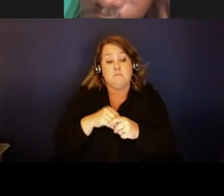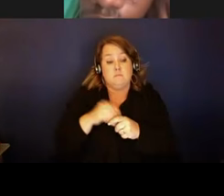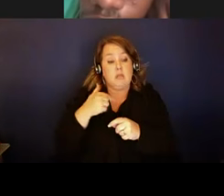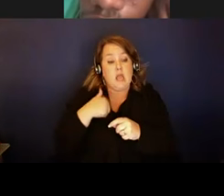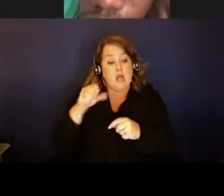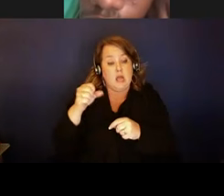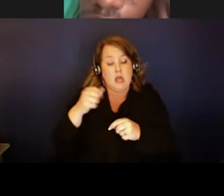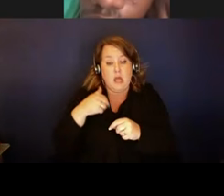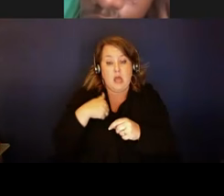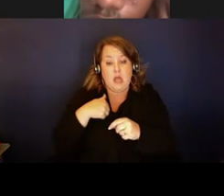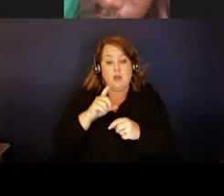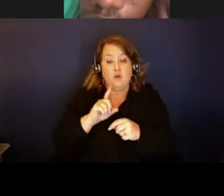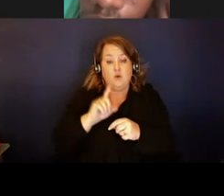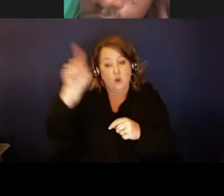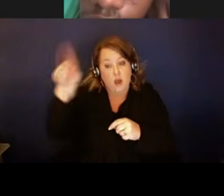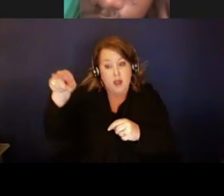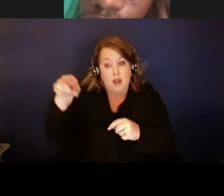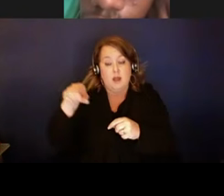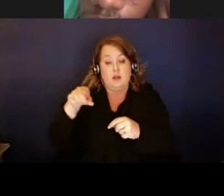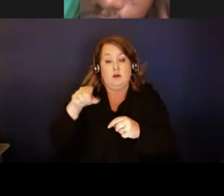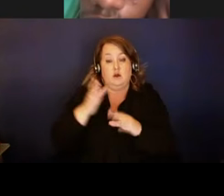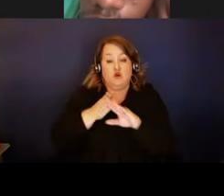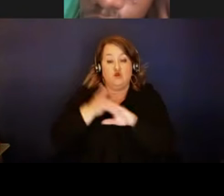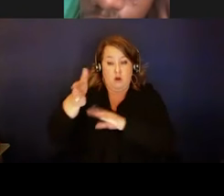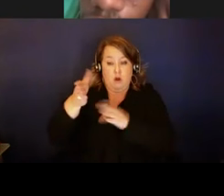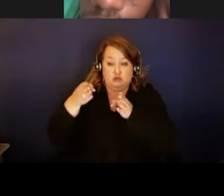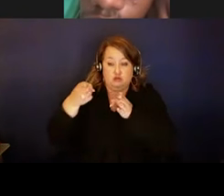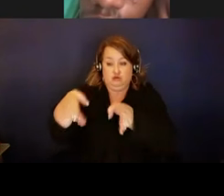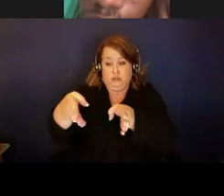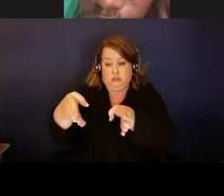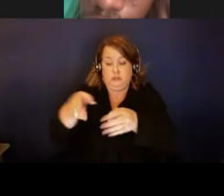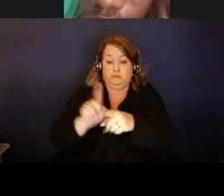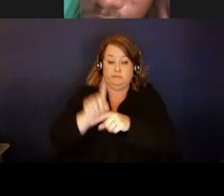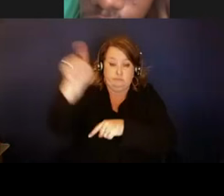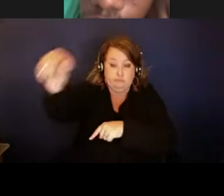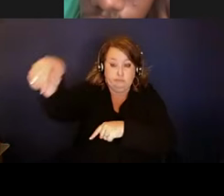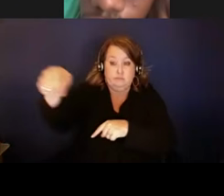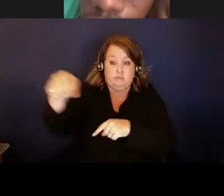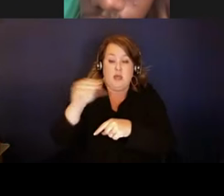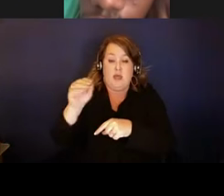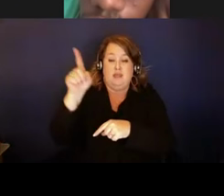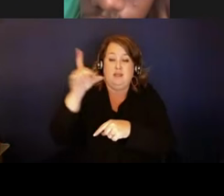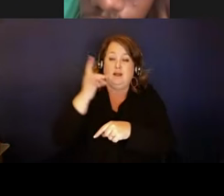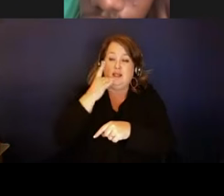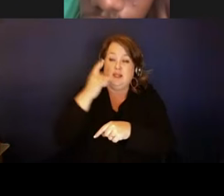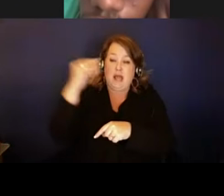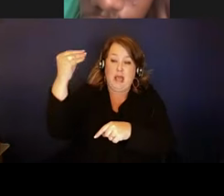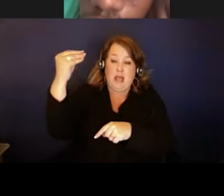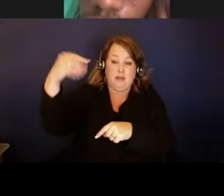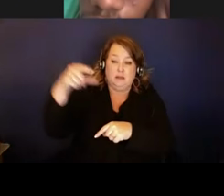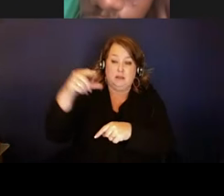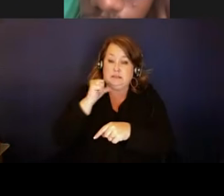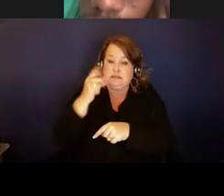I went across the light. I went across and the light did not say